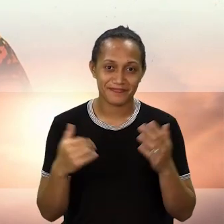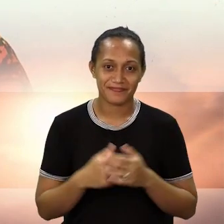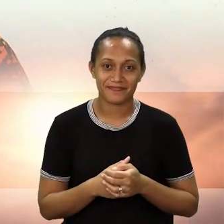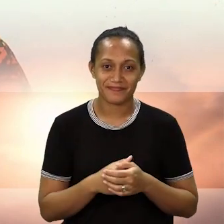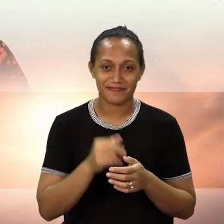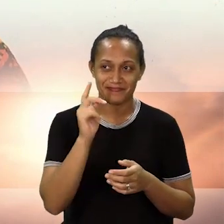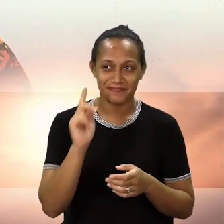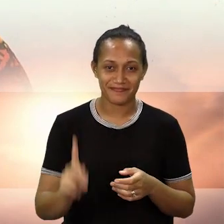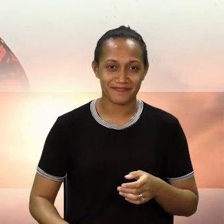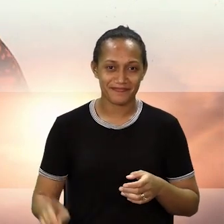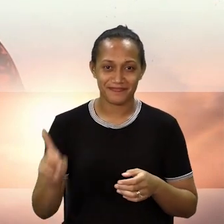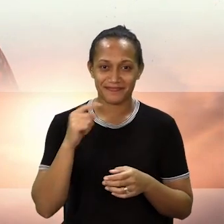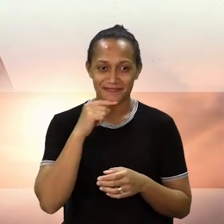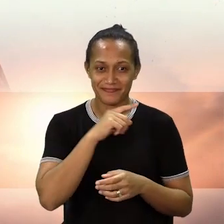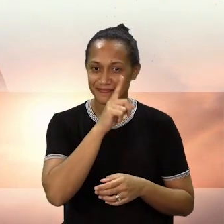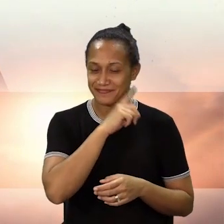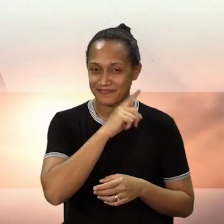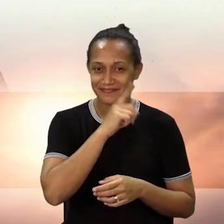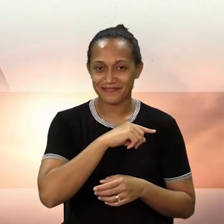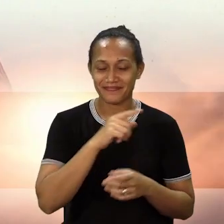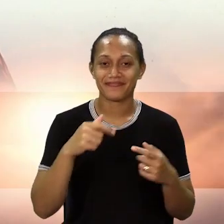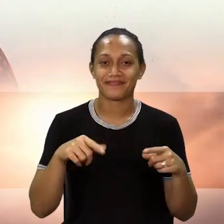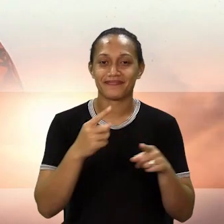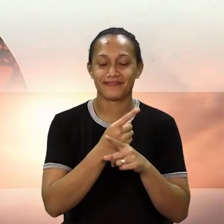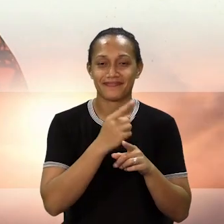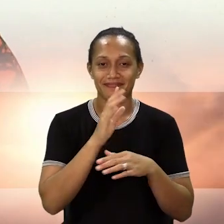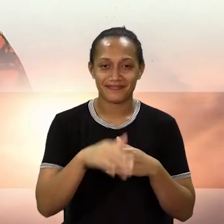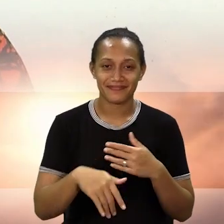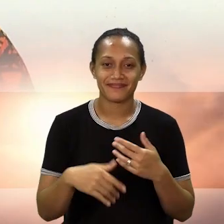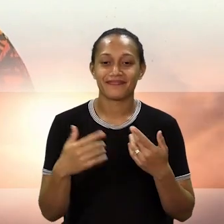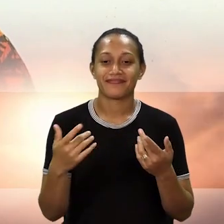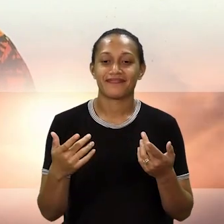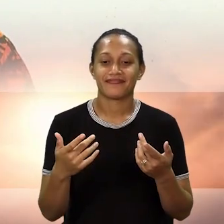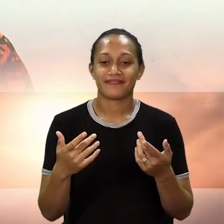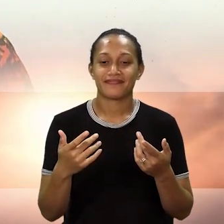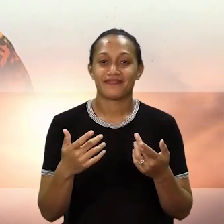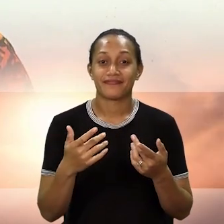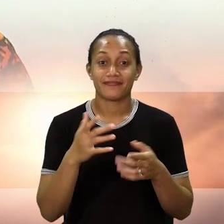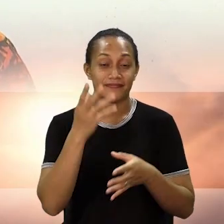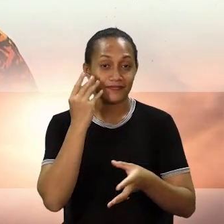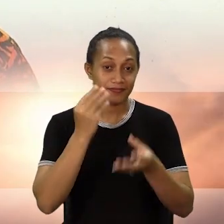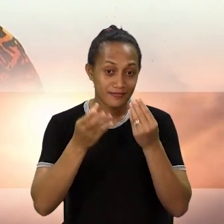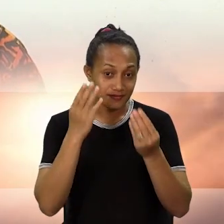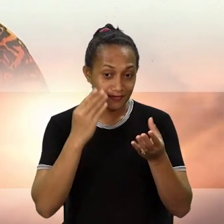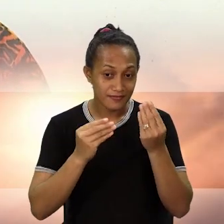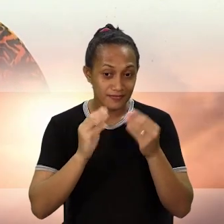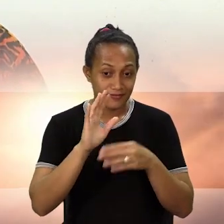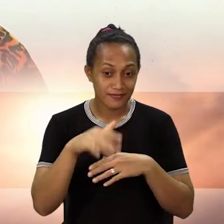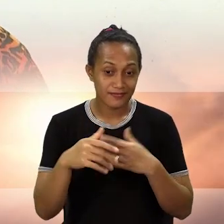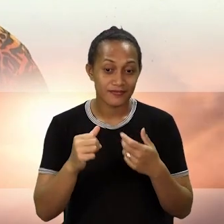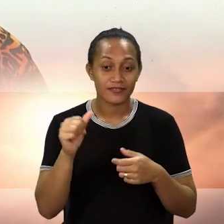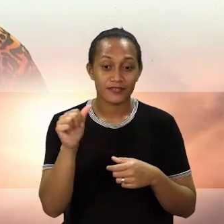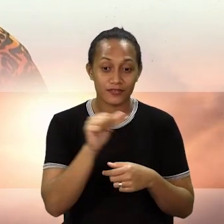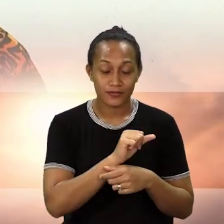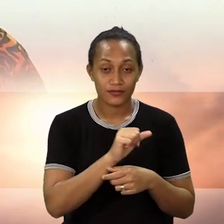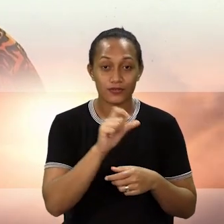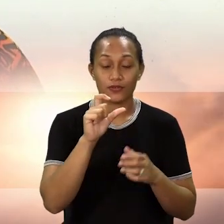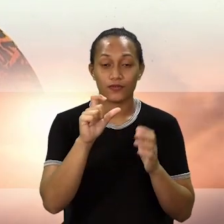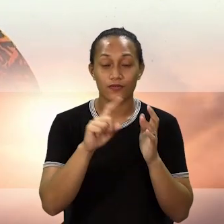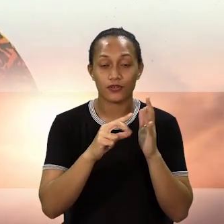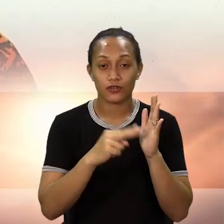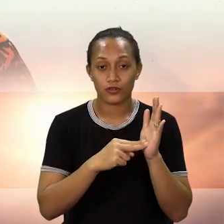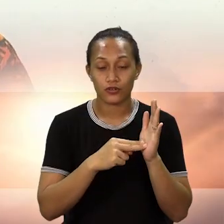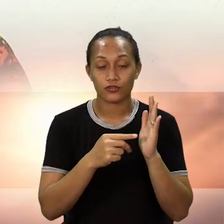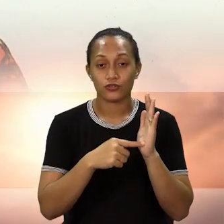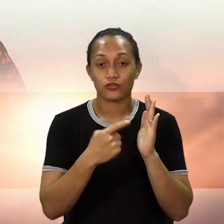day. Right? Today, boys and girls, we are going to talk about or going to learn